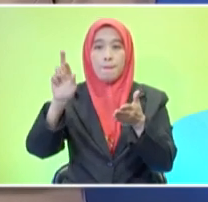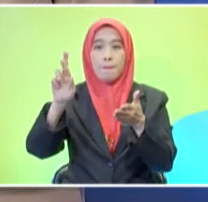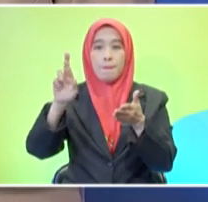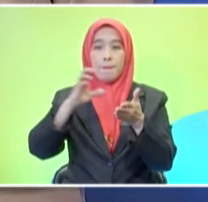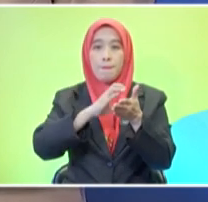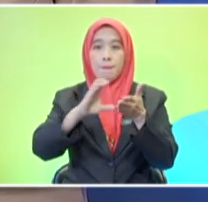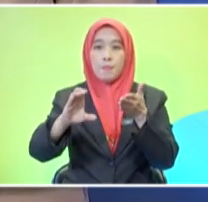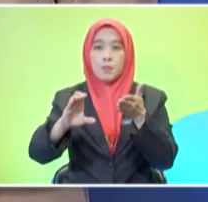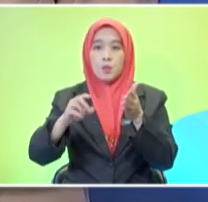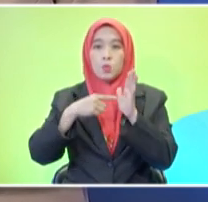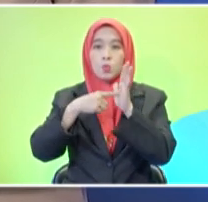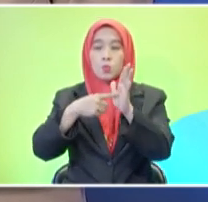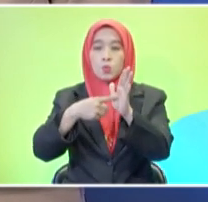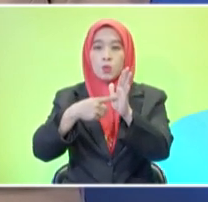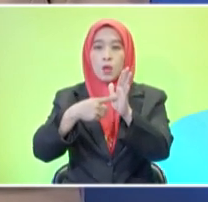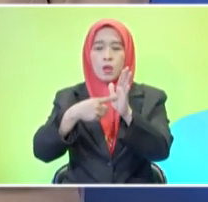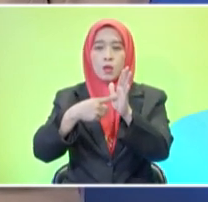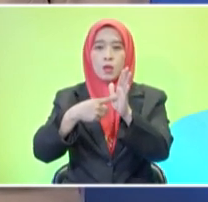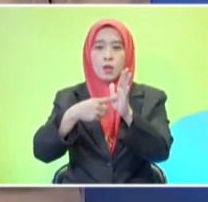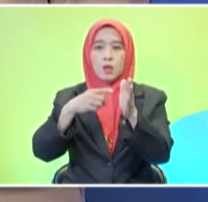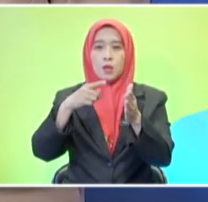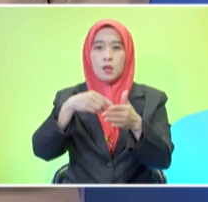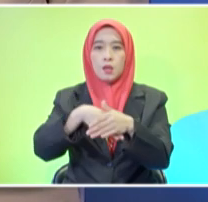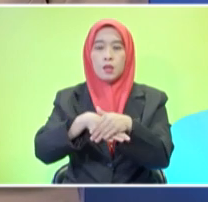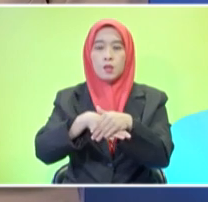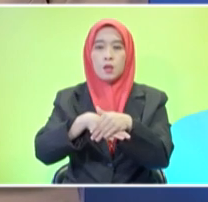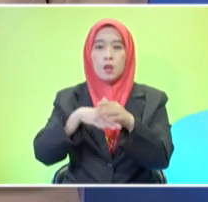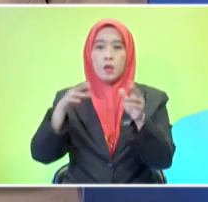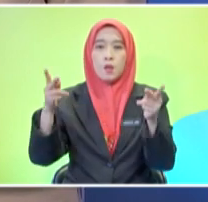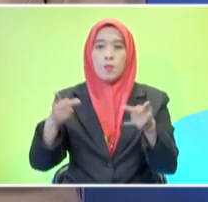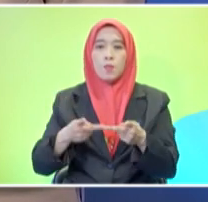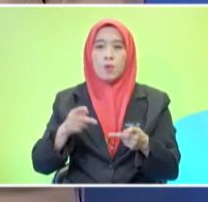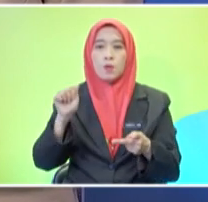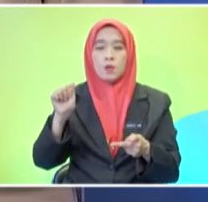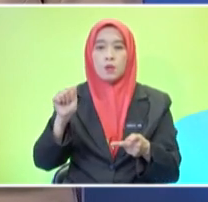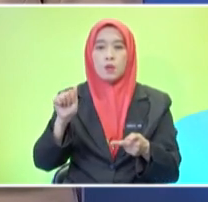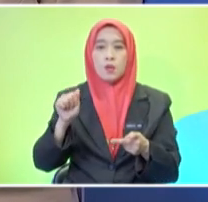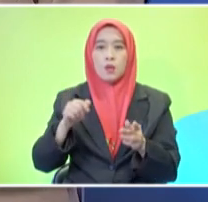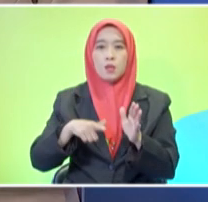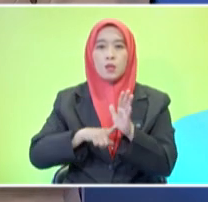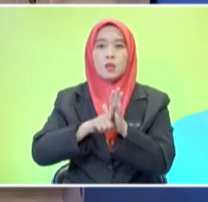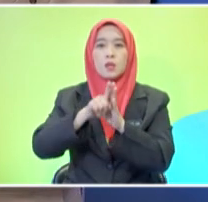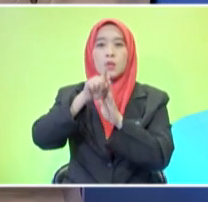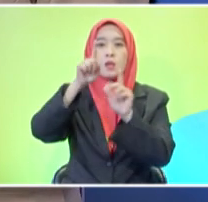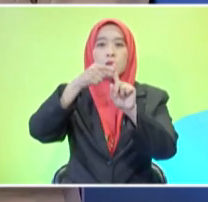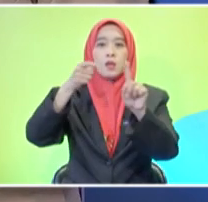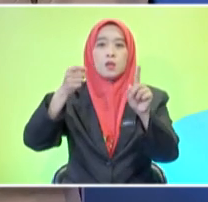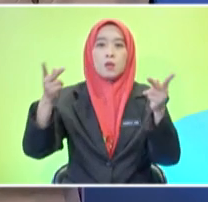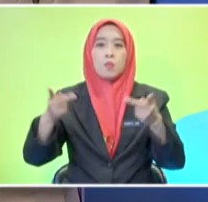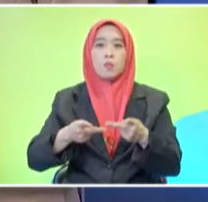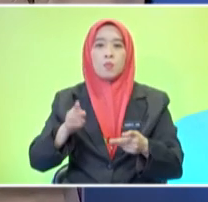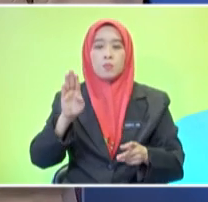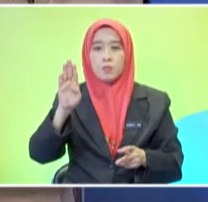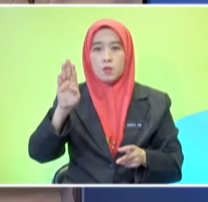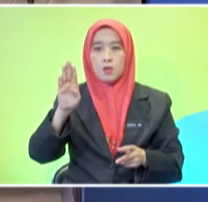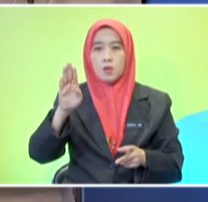that the ones in pot A, the plants in pot A, grew taller compared to the ones in pot B. Mm-hmm.